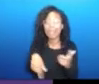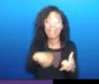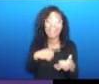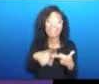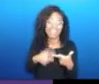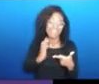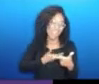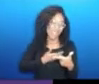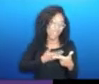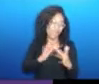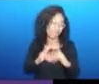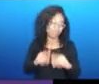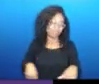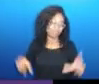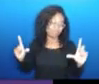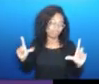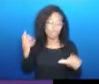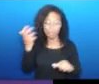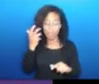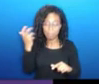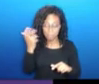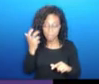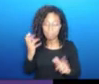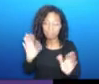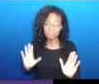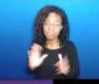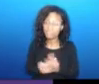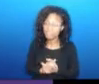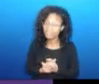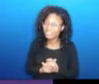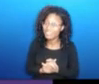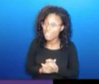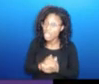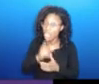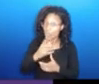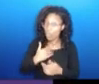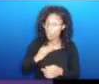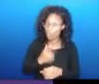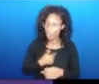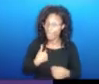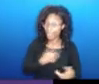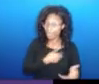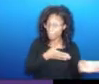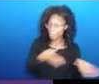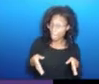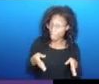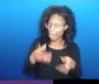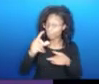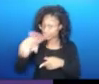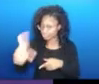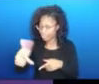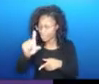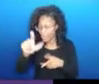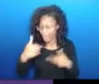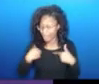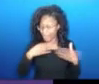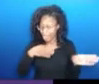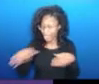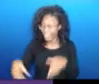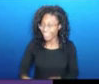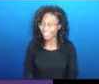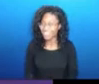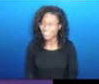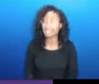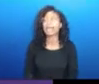website. So you too should also have your plan. Many successful individuals have